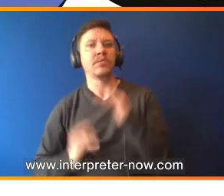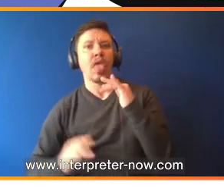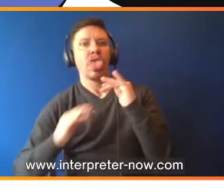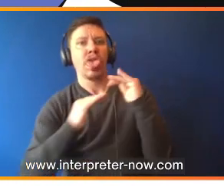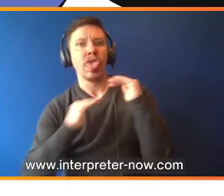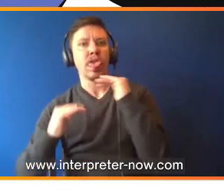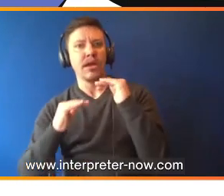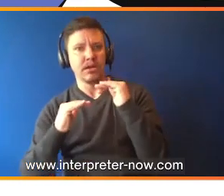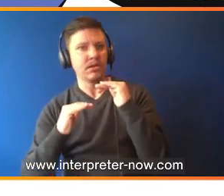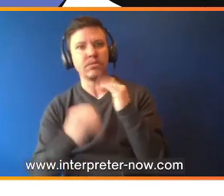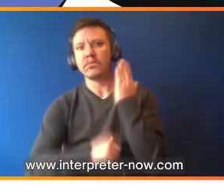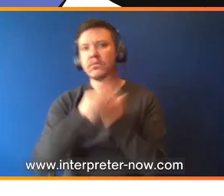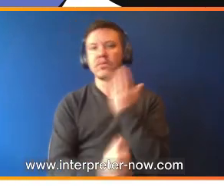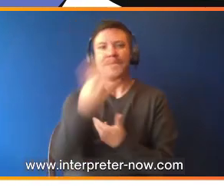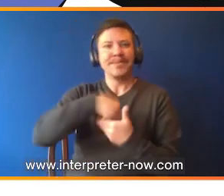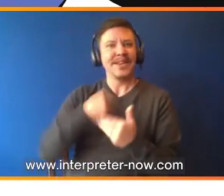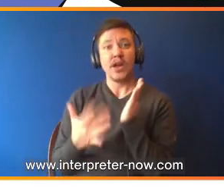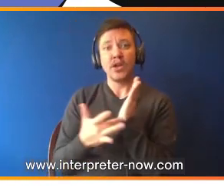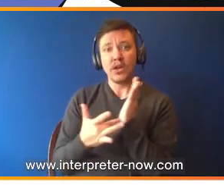challenges, against a status quo that